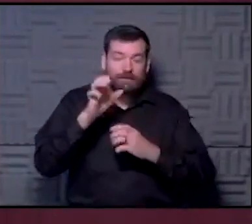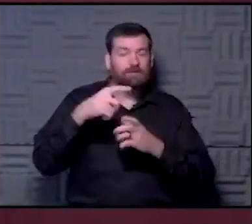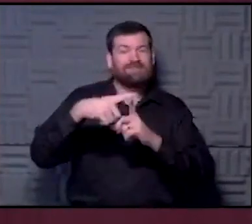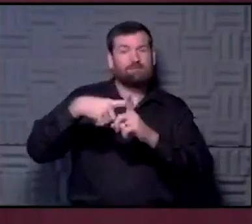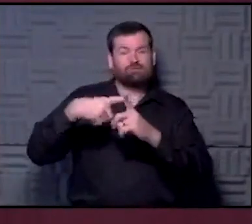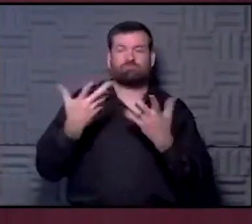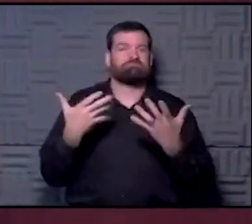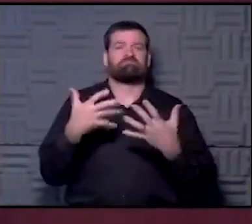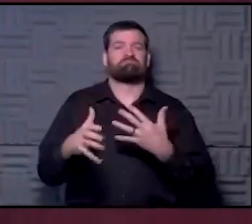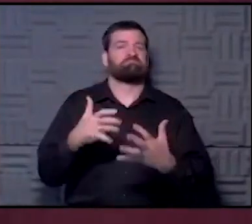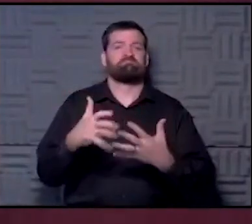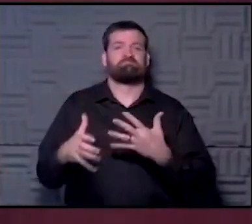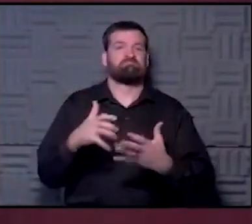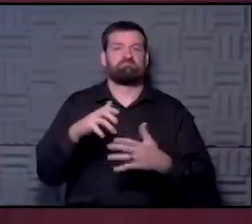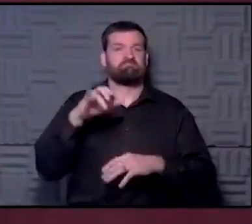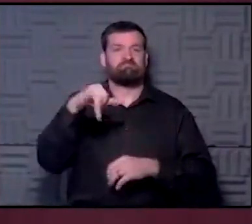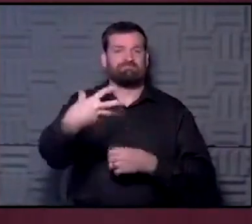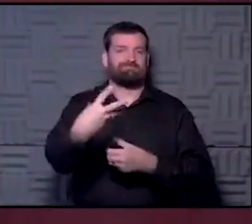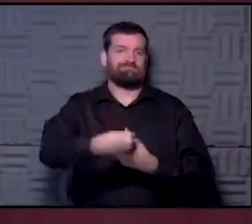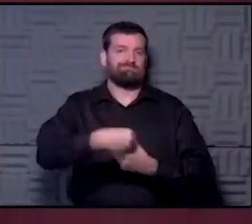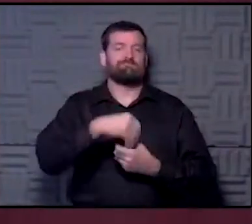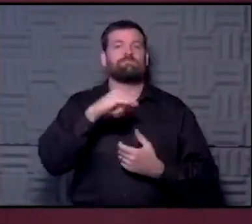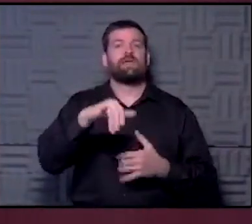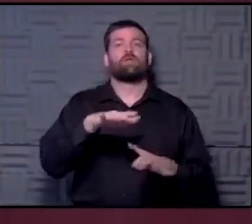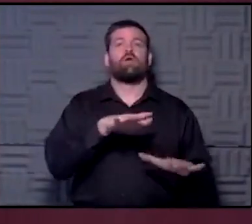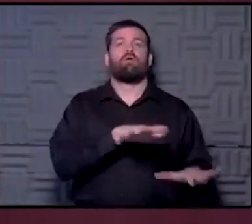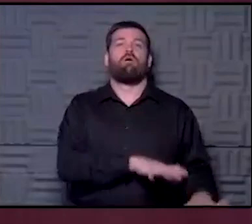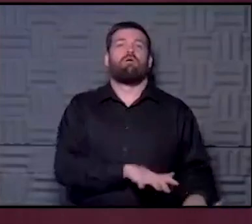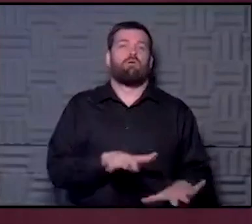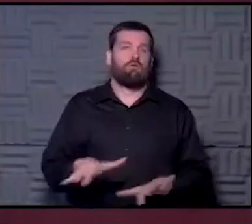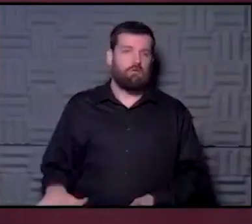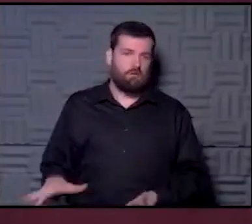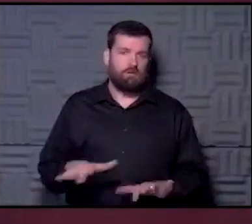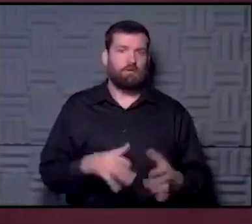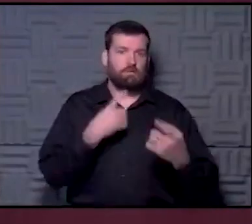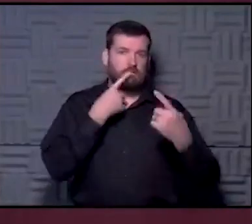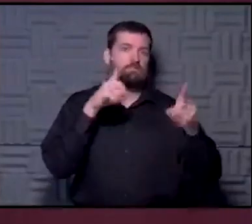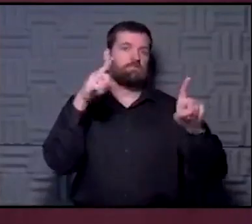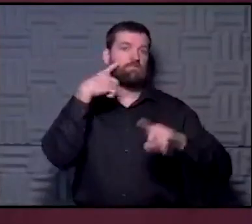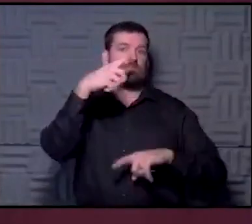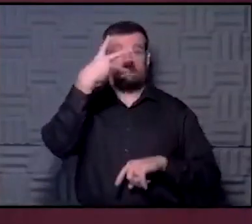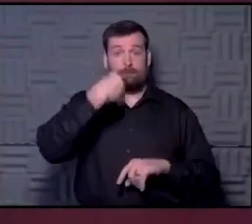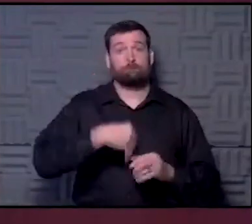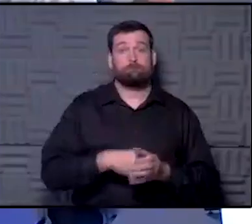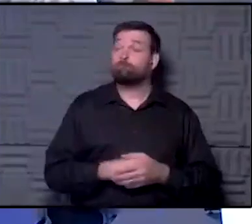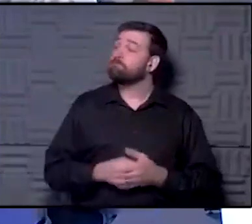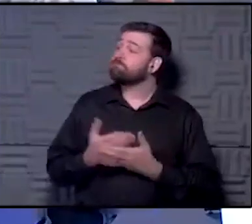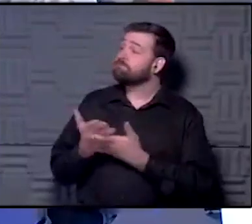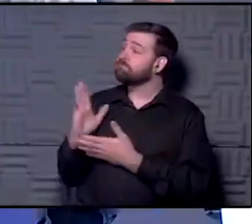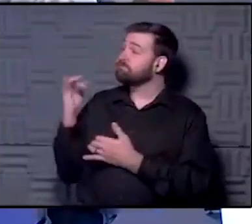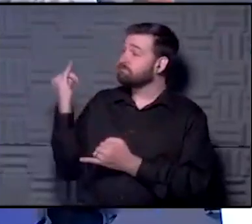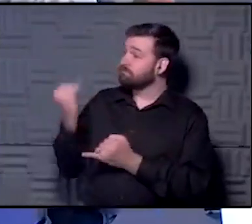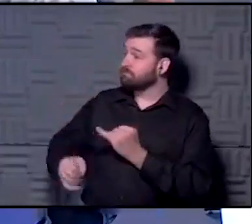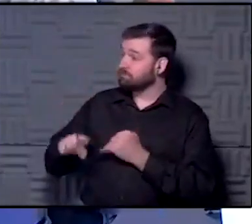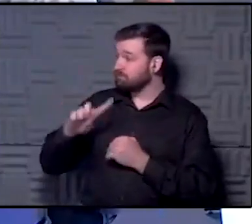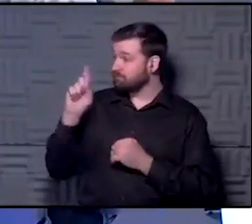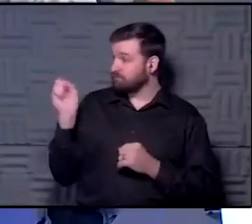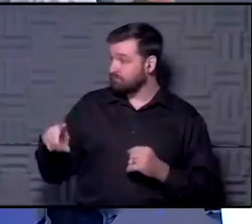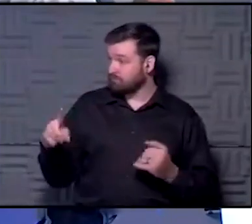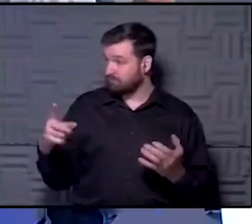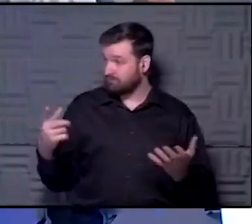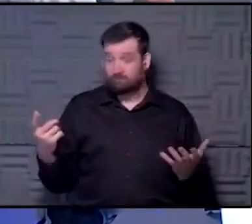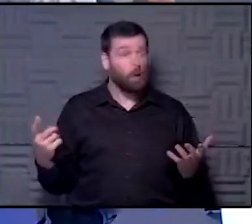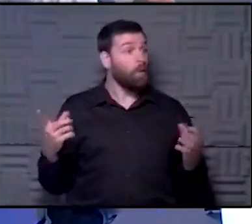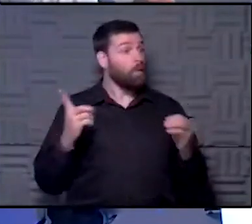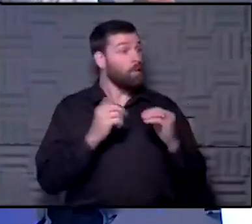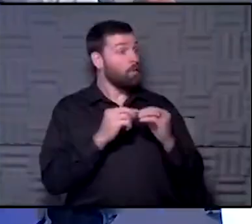temperature. And that antioxidant has that calming effect that we're wanting for sleep. All right, last question. Last question. Oh, I